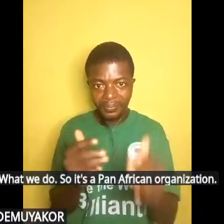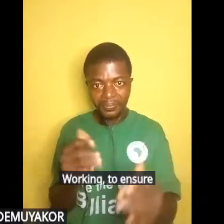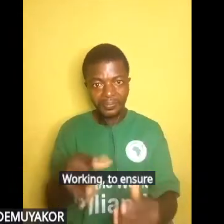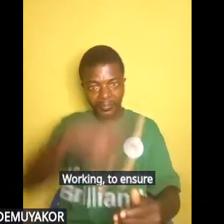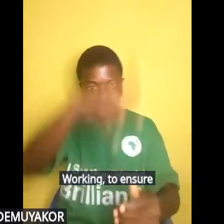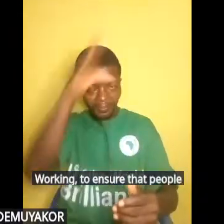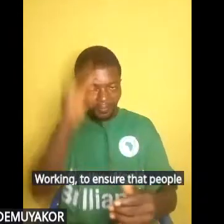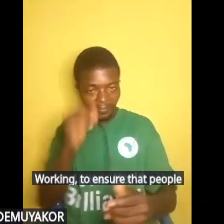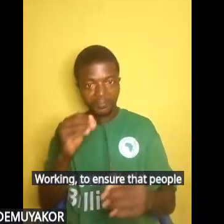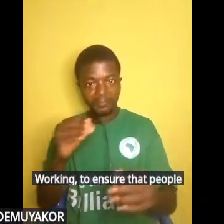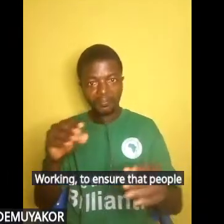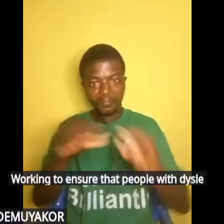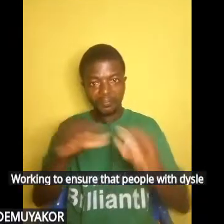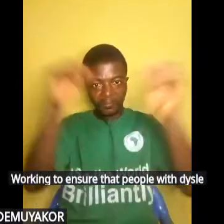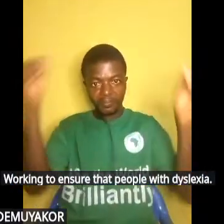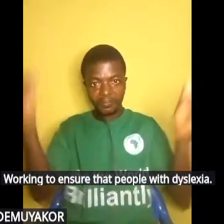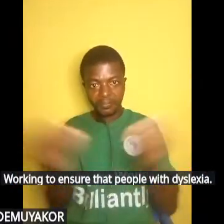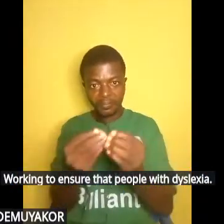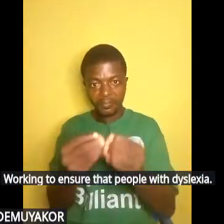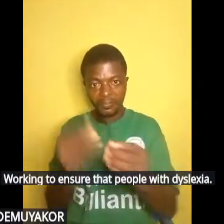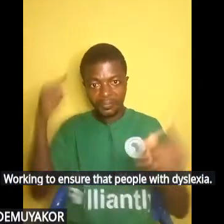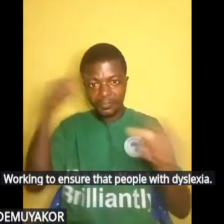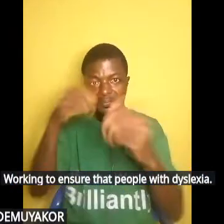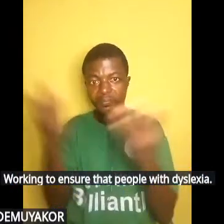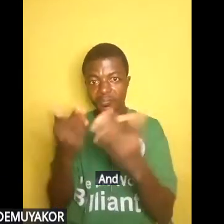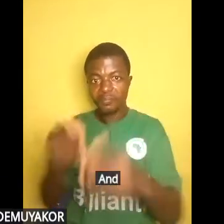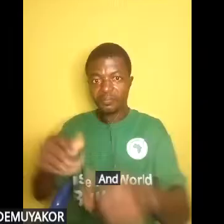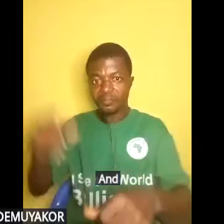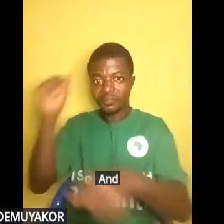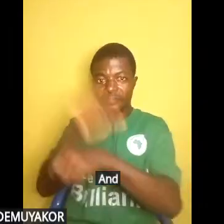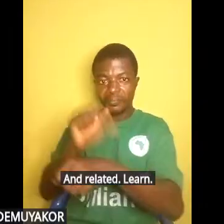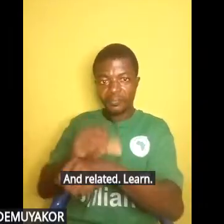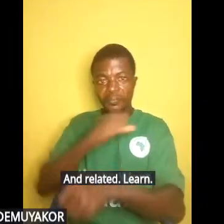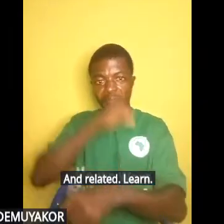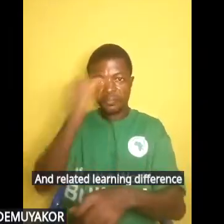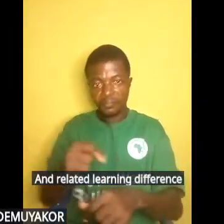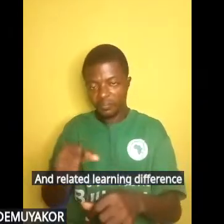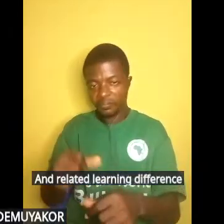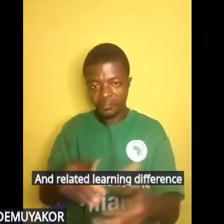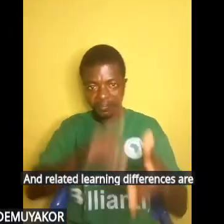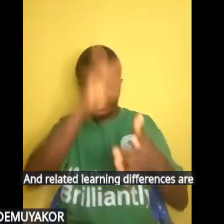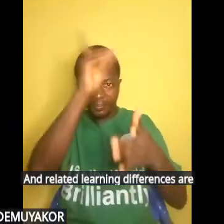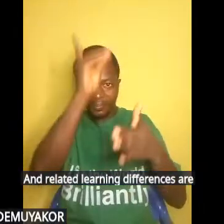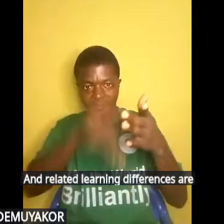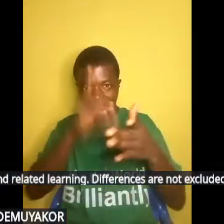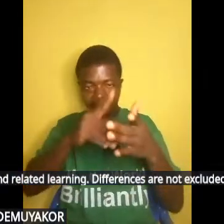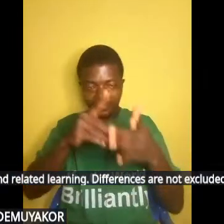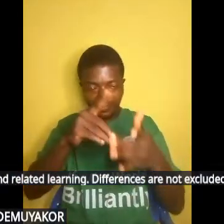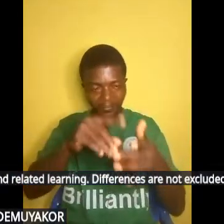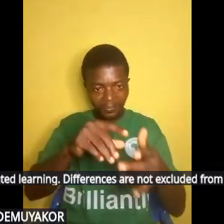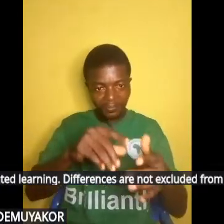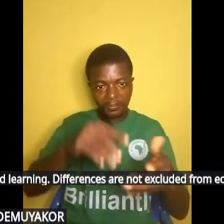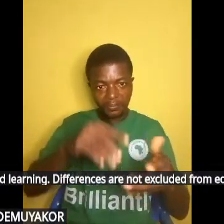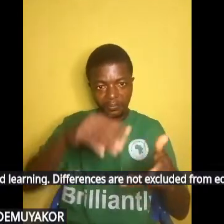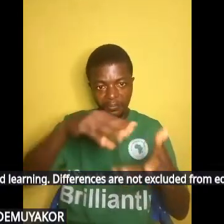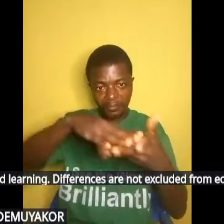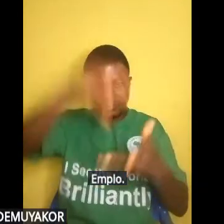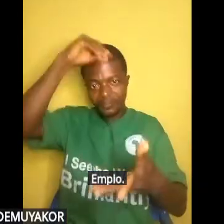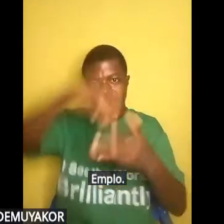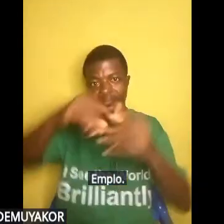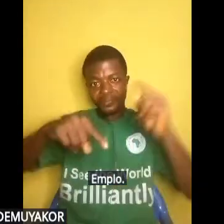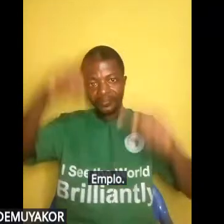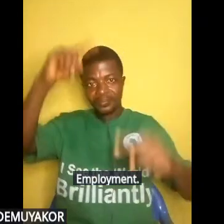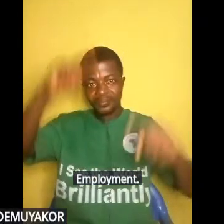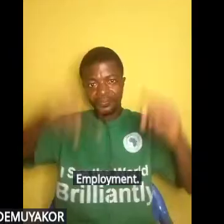that people with dyslexia and related learning differences are not excluded from education, employment,